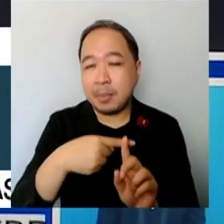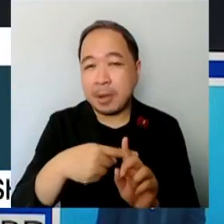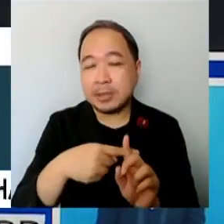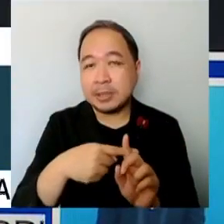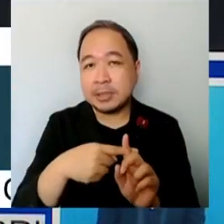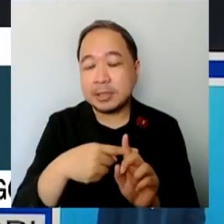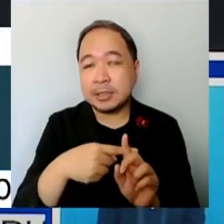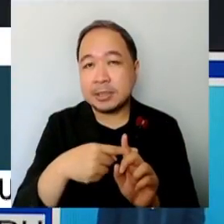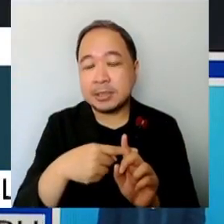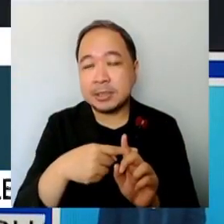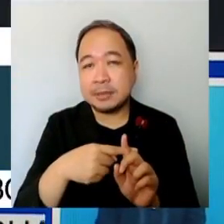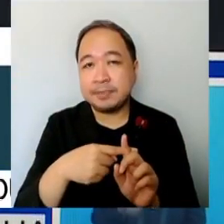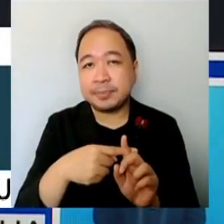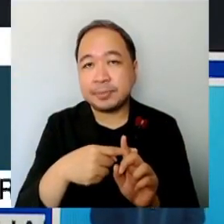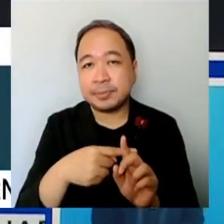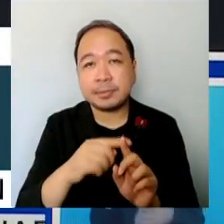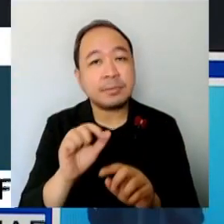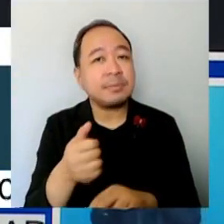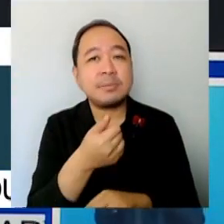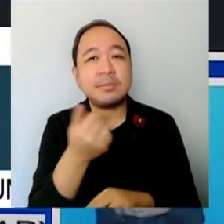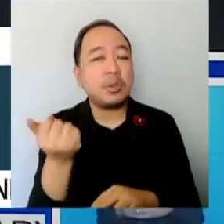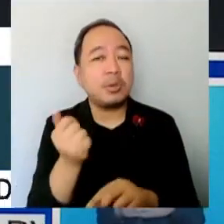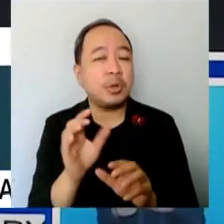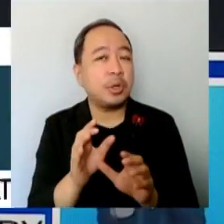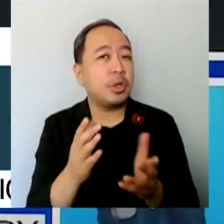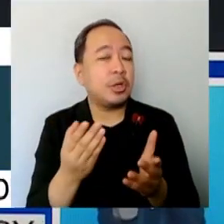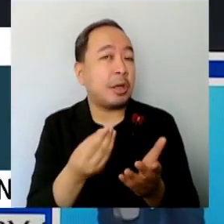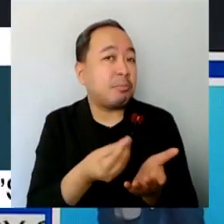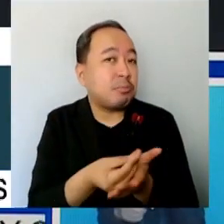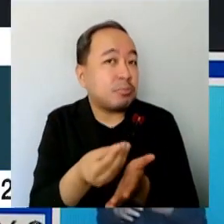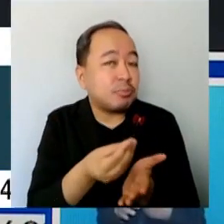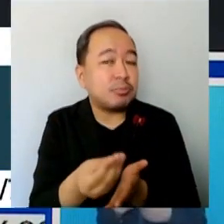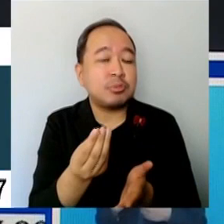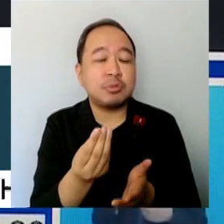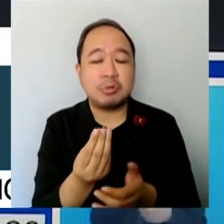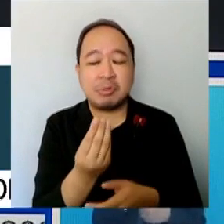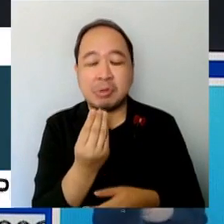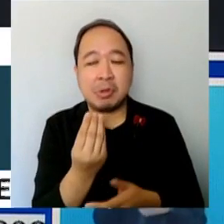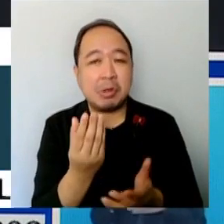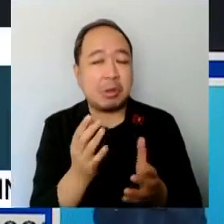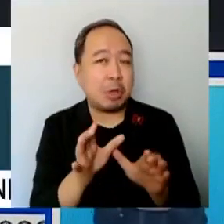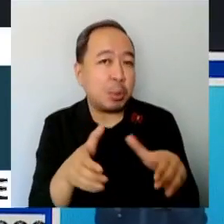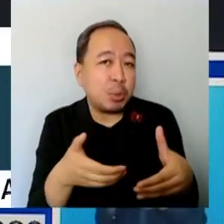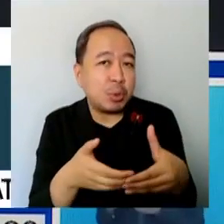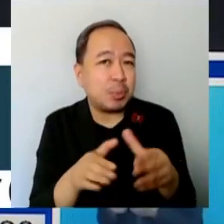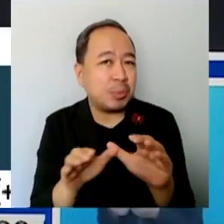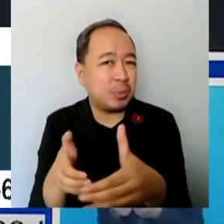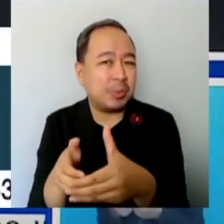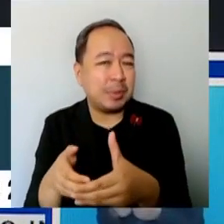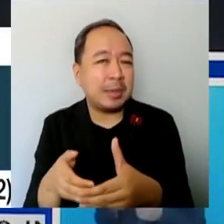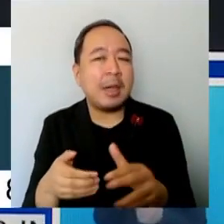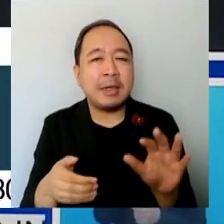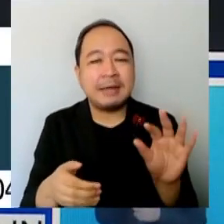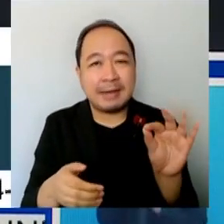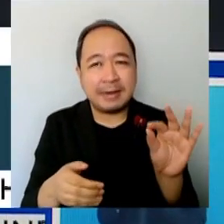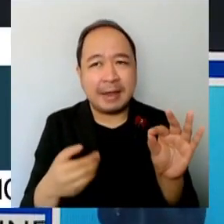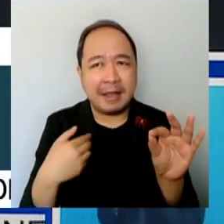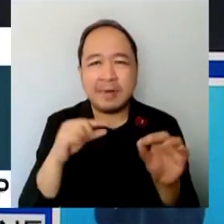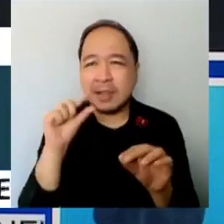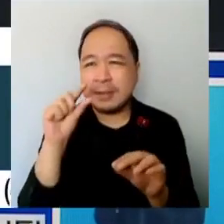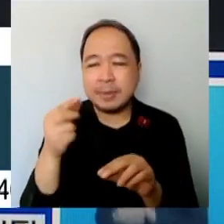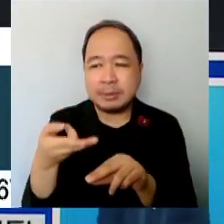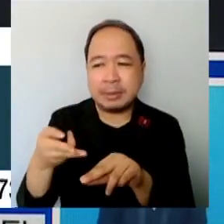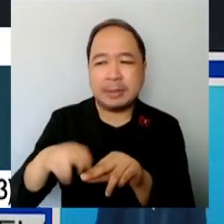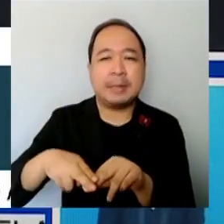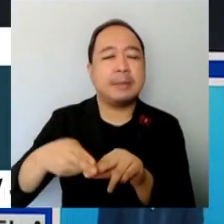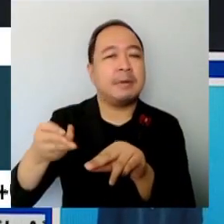ating ibang commodity groups, as I mentioned kanina, 9 commodity groups, medyo may pagtaas.